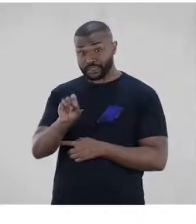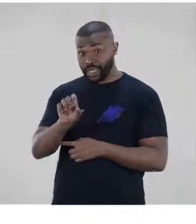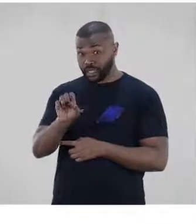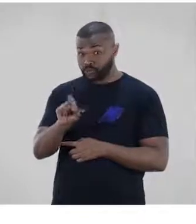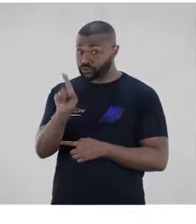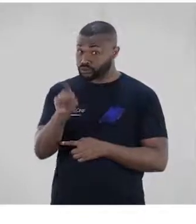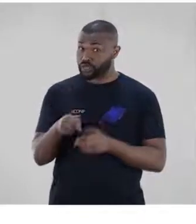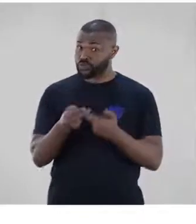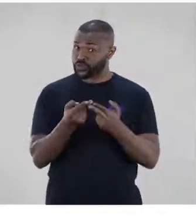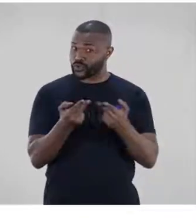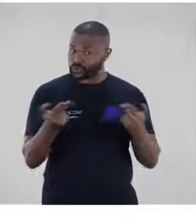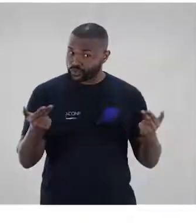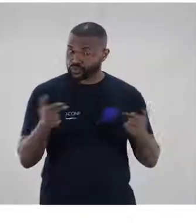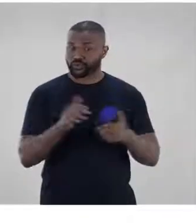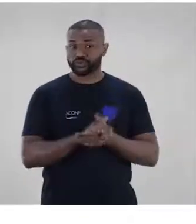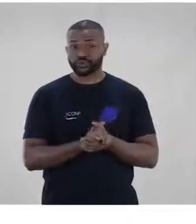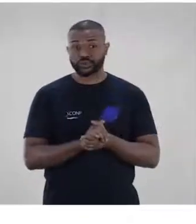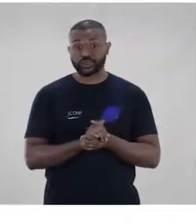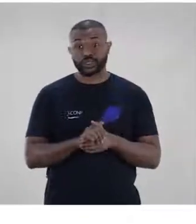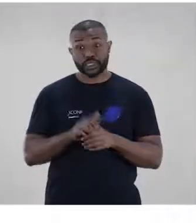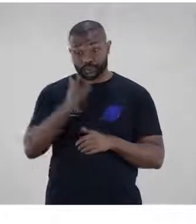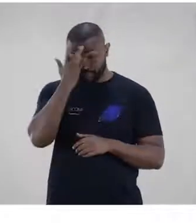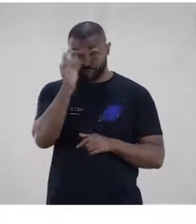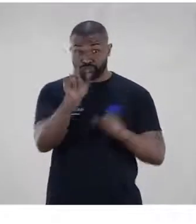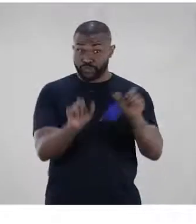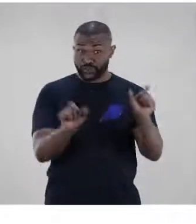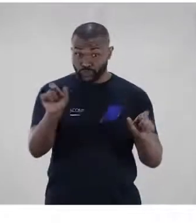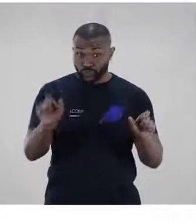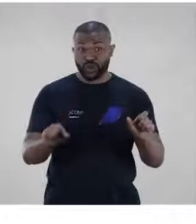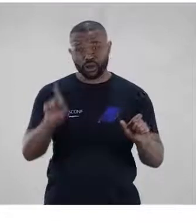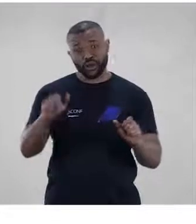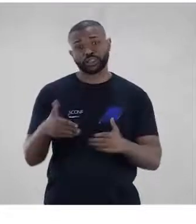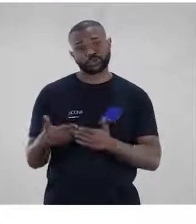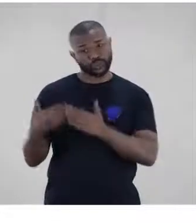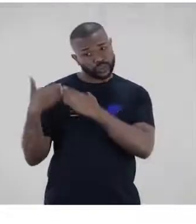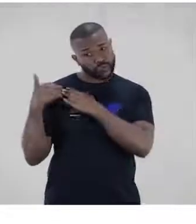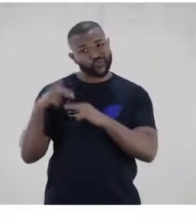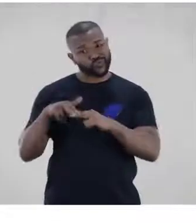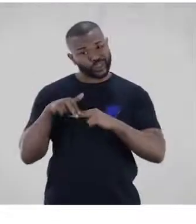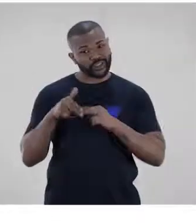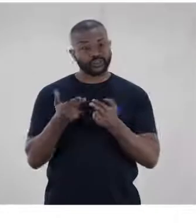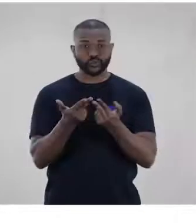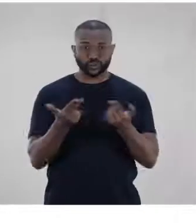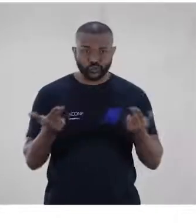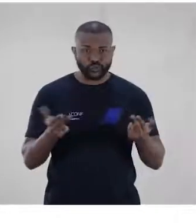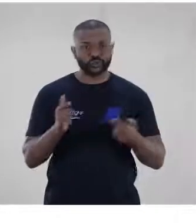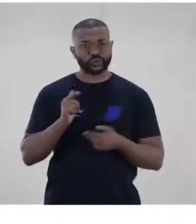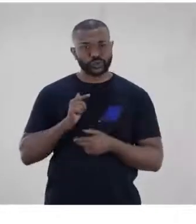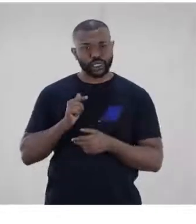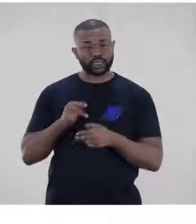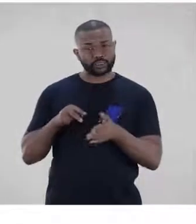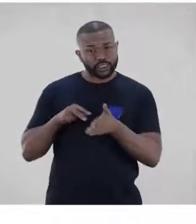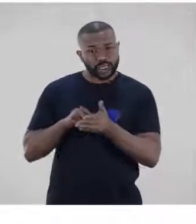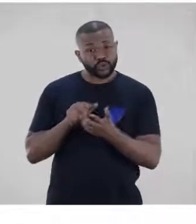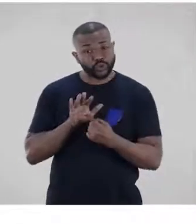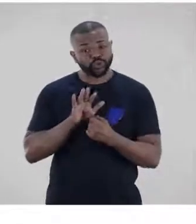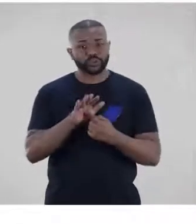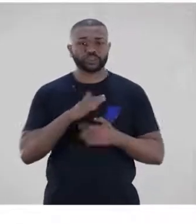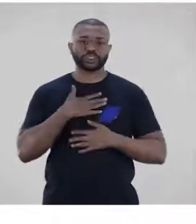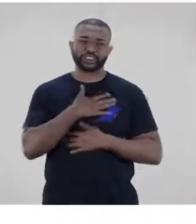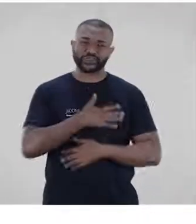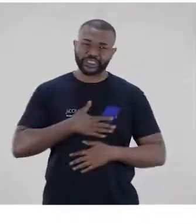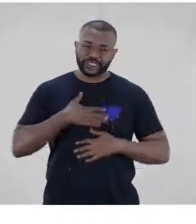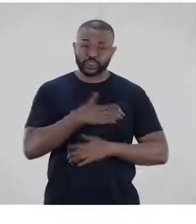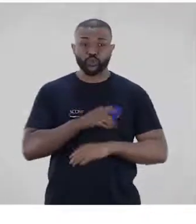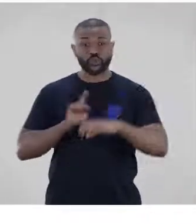data as a product with people who are accountable for that product, as in their KPIs are